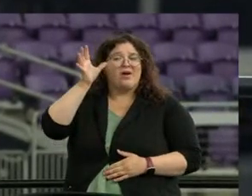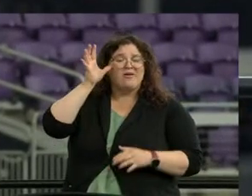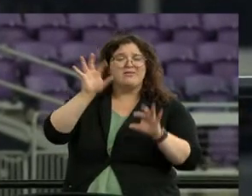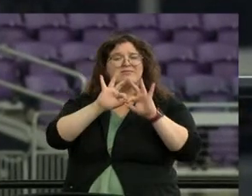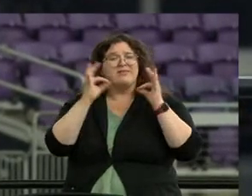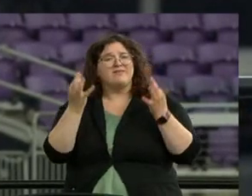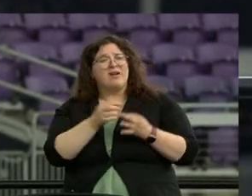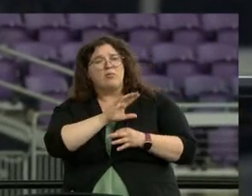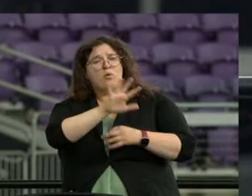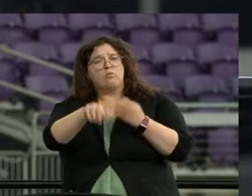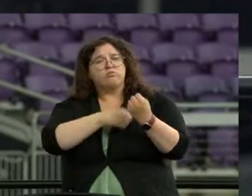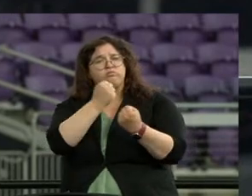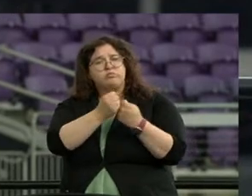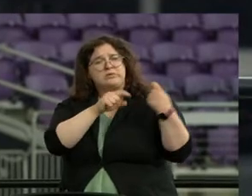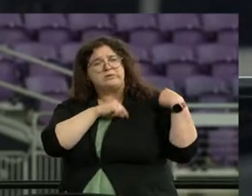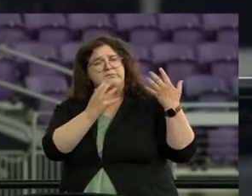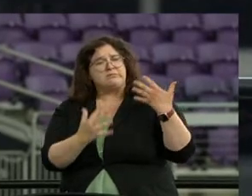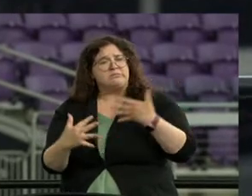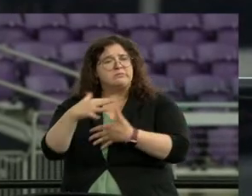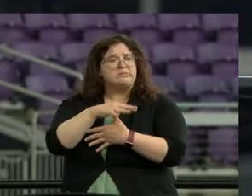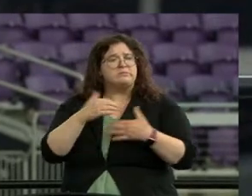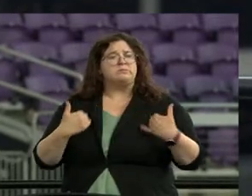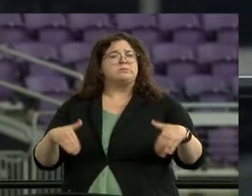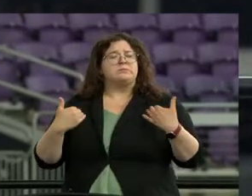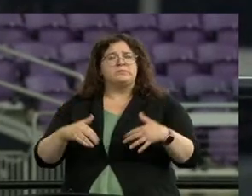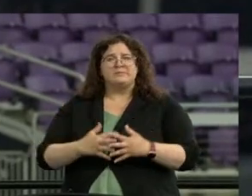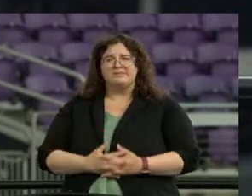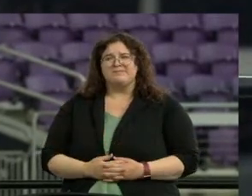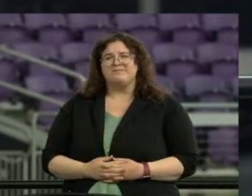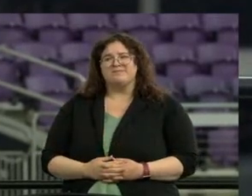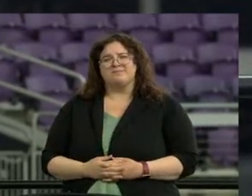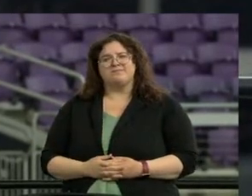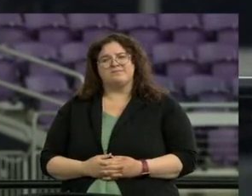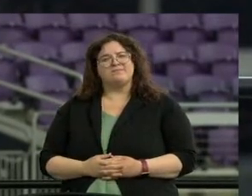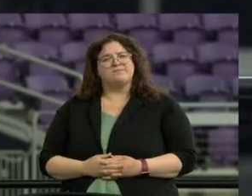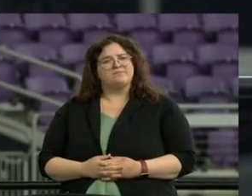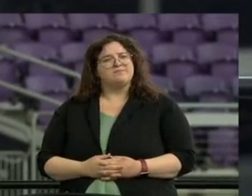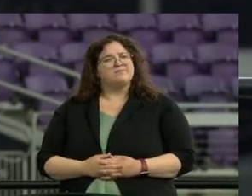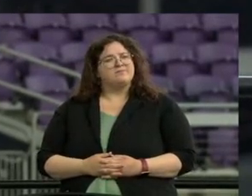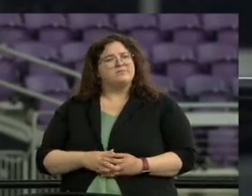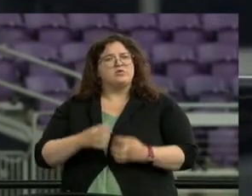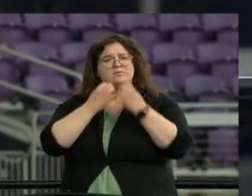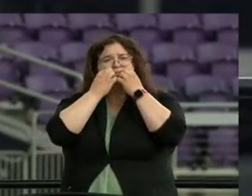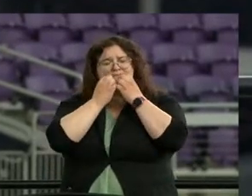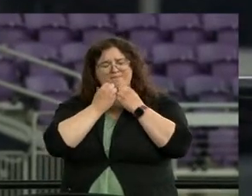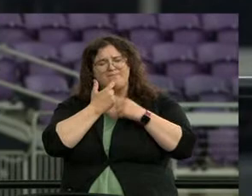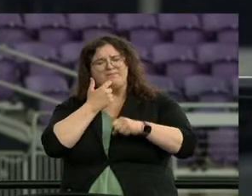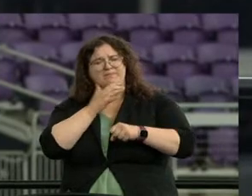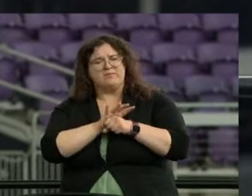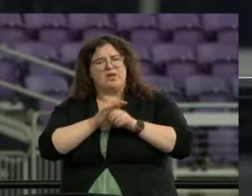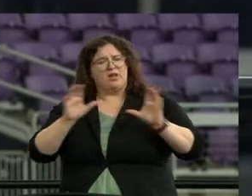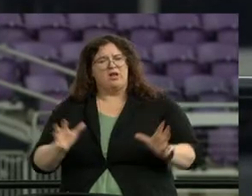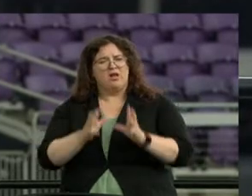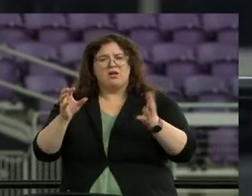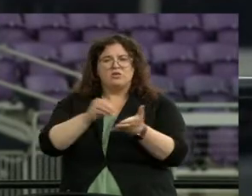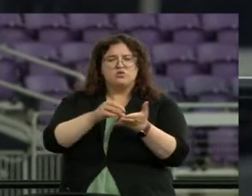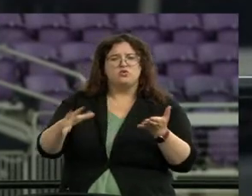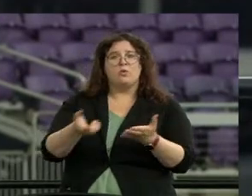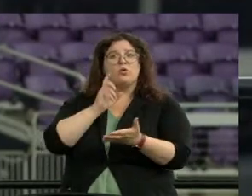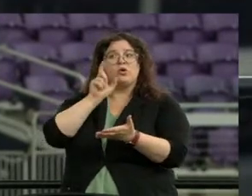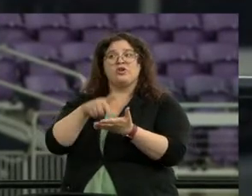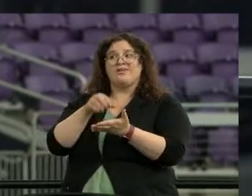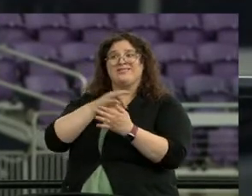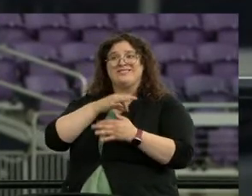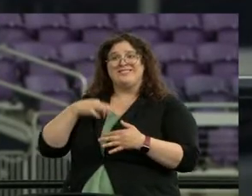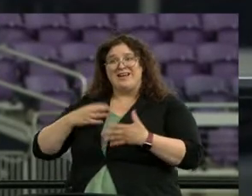families for all your support these past years and your unwavering care and commitment to our students. I want to acknowledge the staff